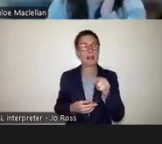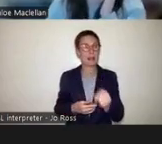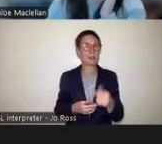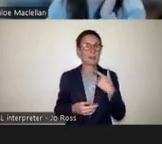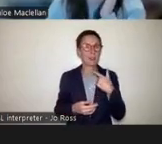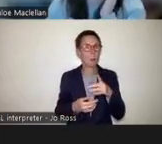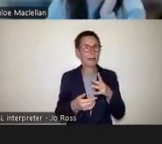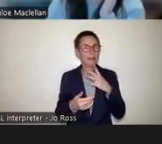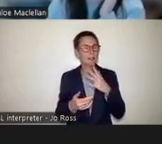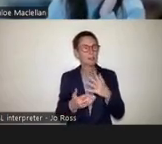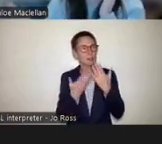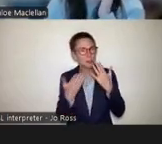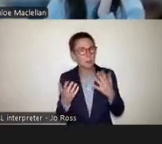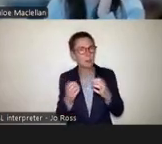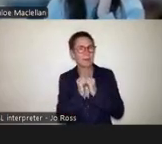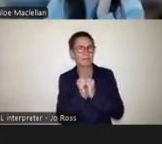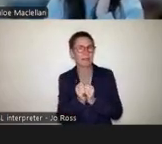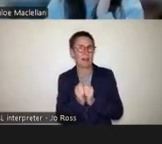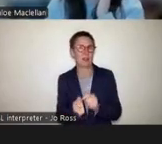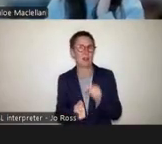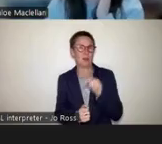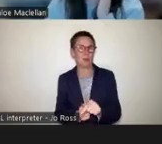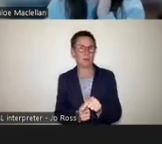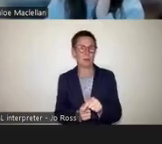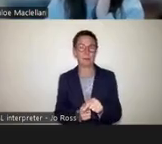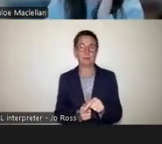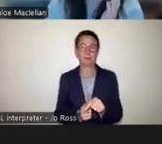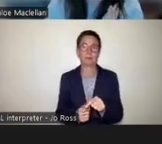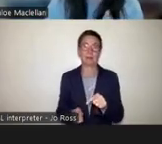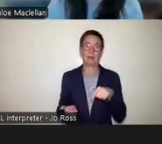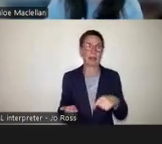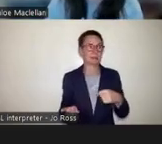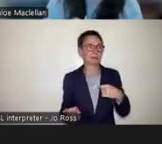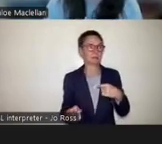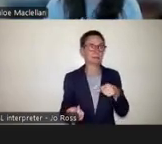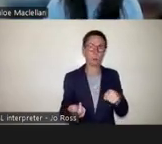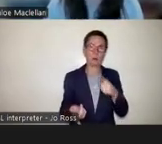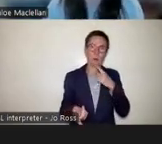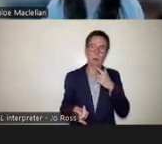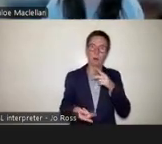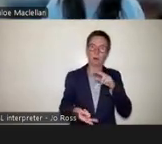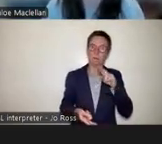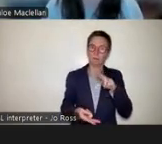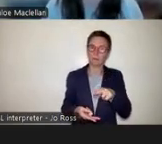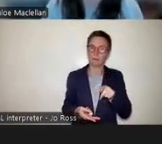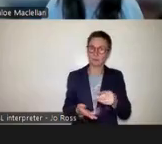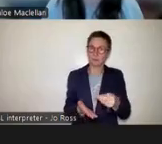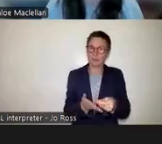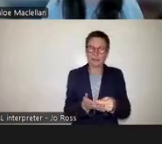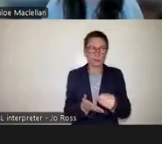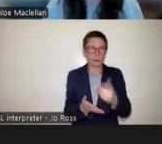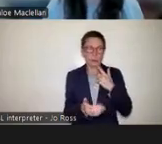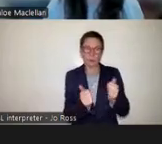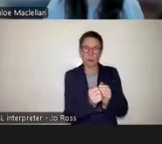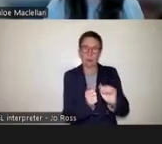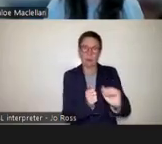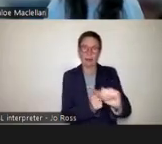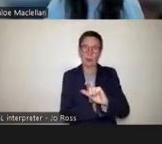of the value of this is something that would normally cost this, but we can enable it for this. Again, it's strengthening that community